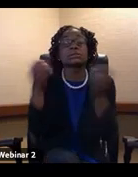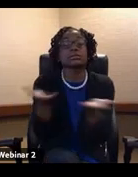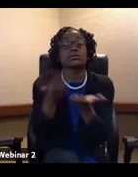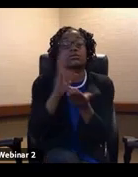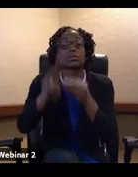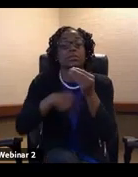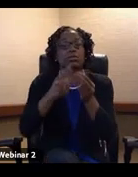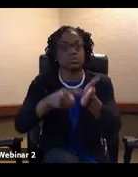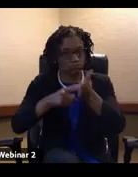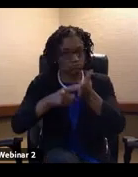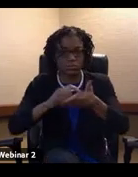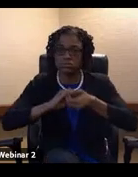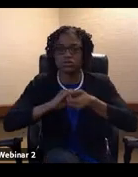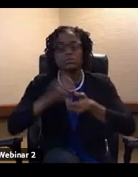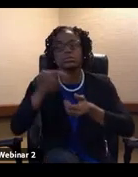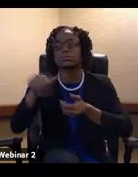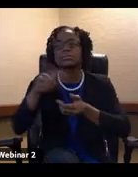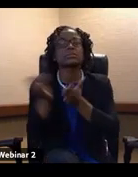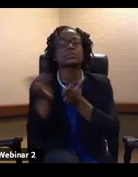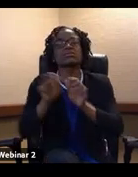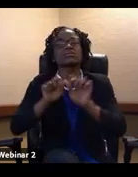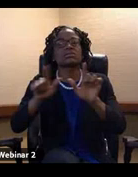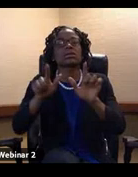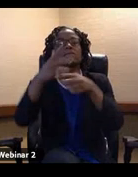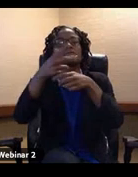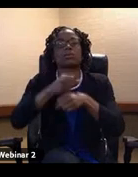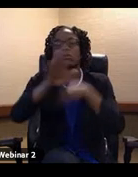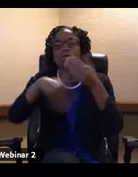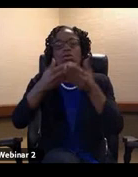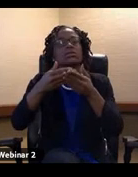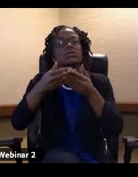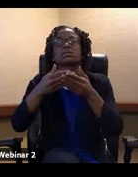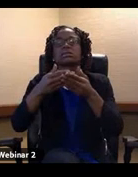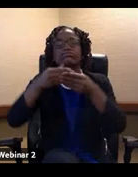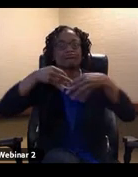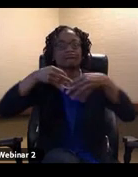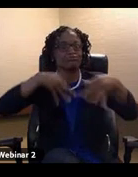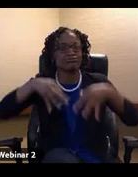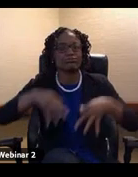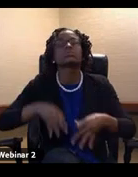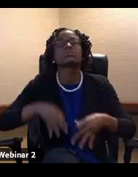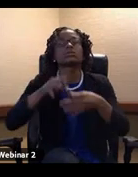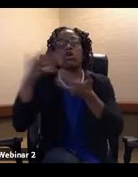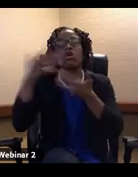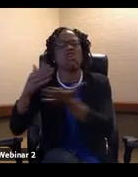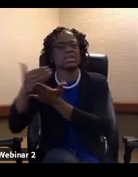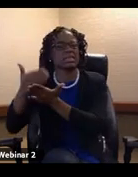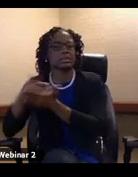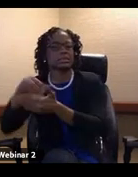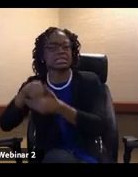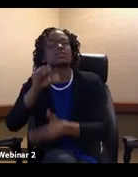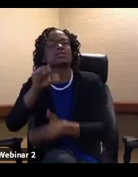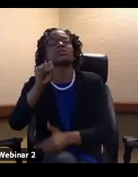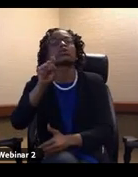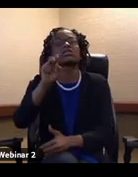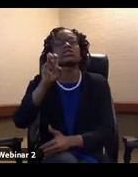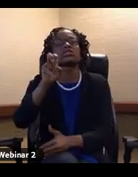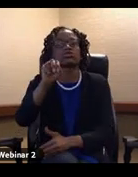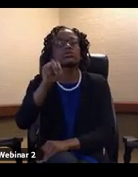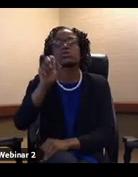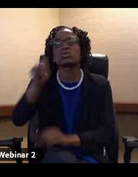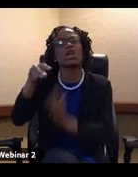Here we'll talk about required partnerships. Again, this slide just summarizes the more extensive information that's already listed in the solicitation. So please refer to